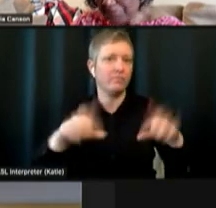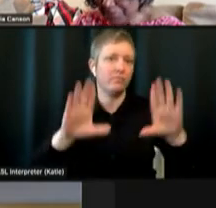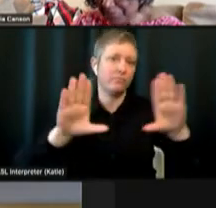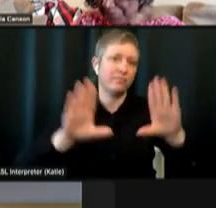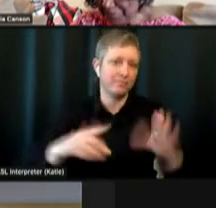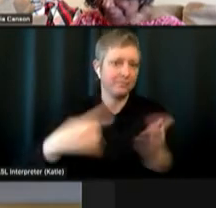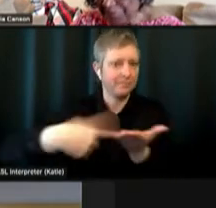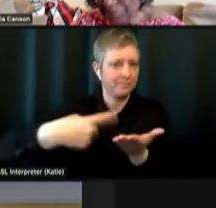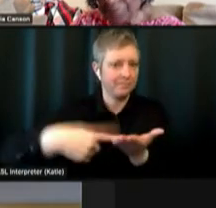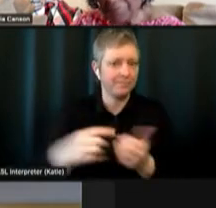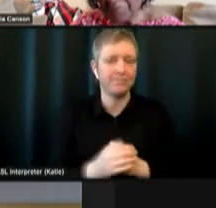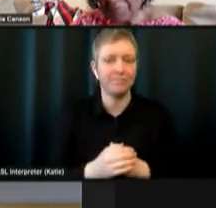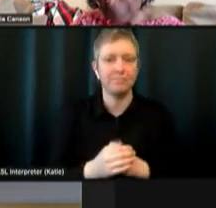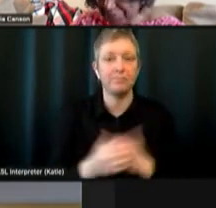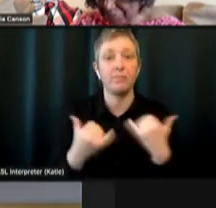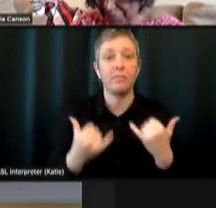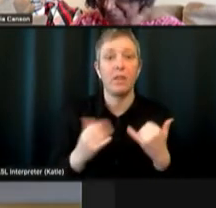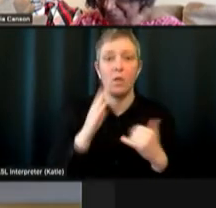Pass it over to,